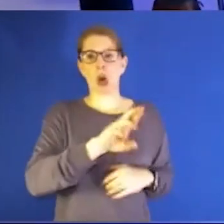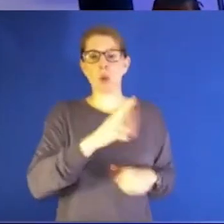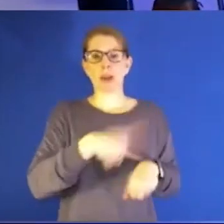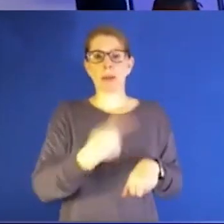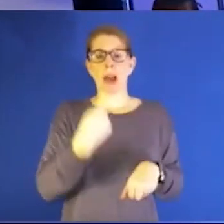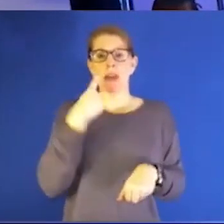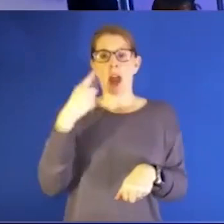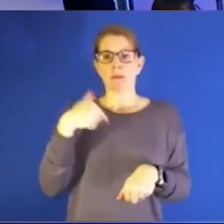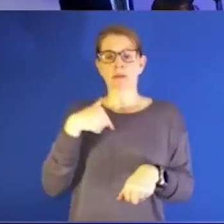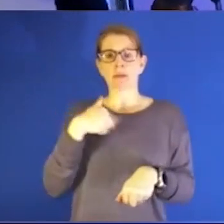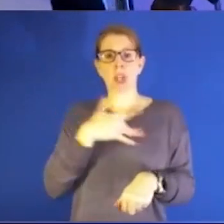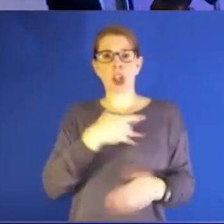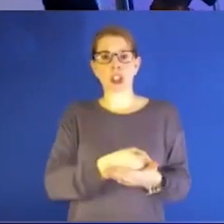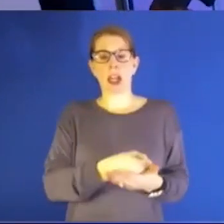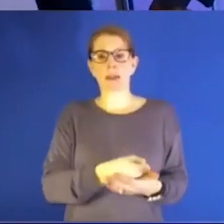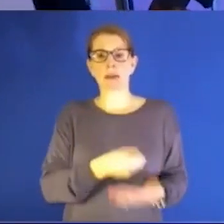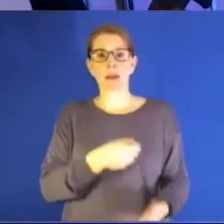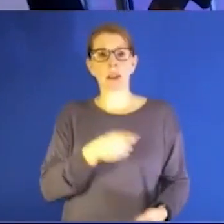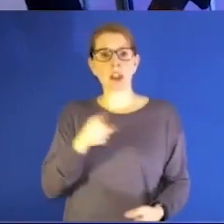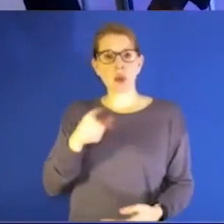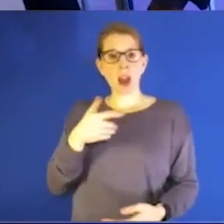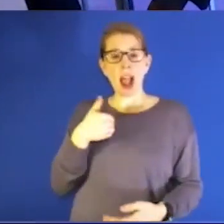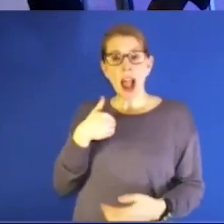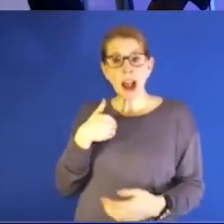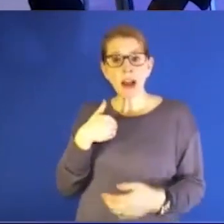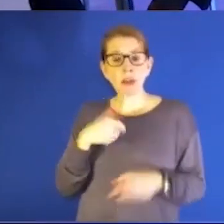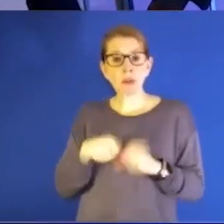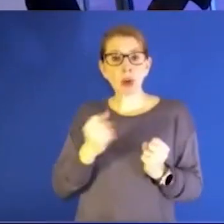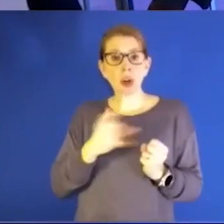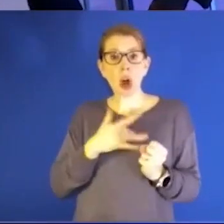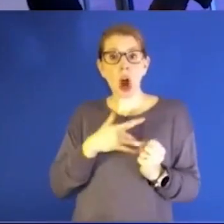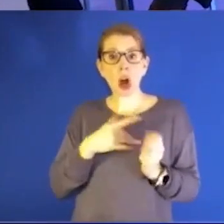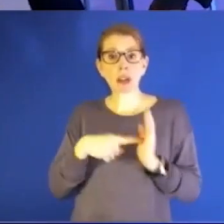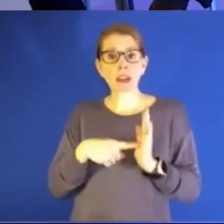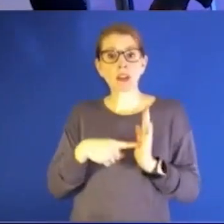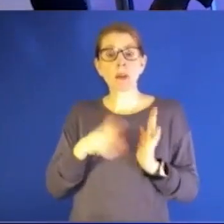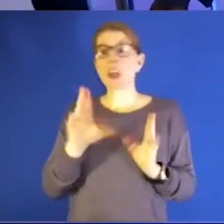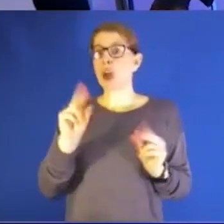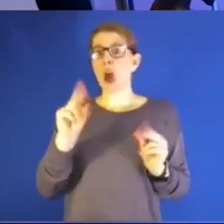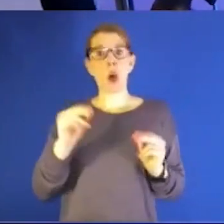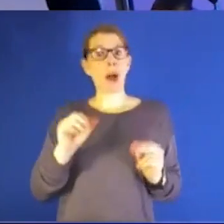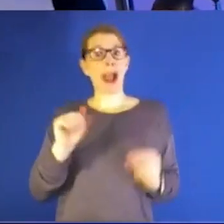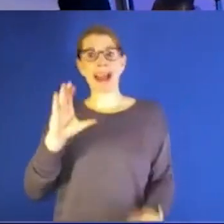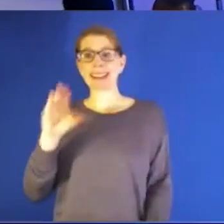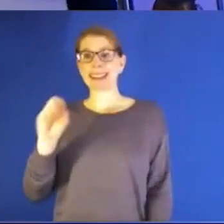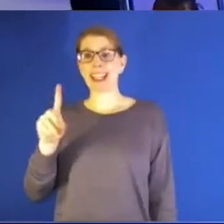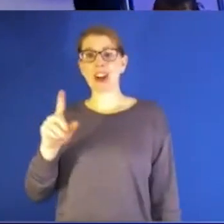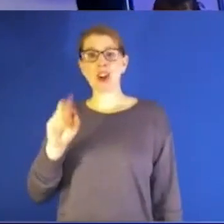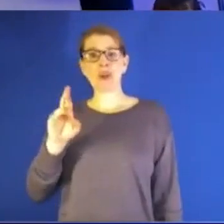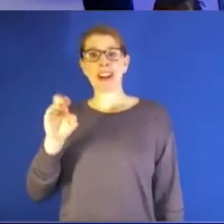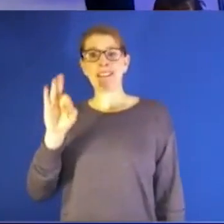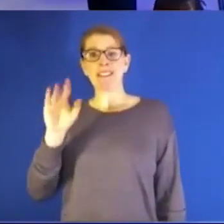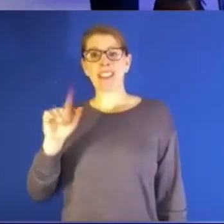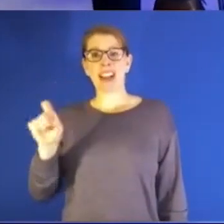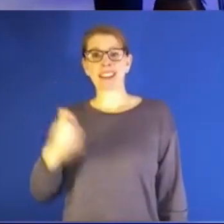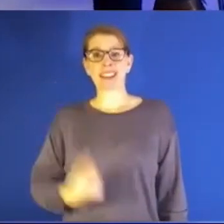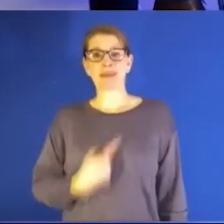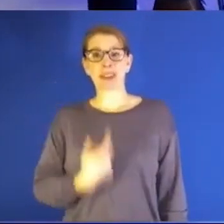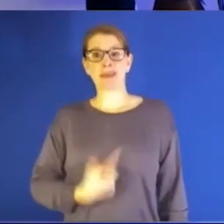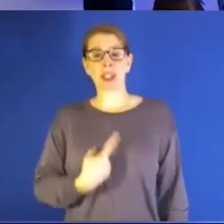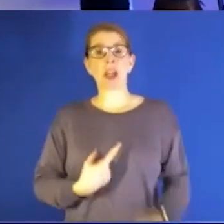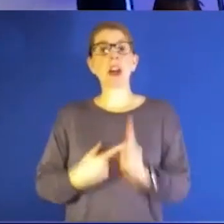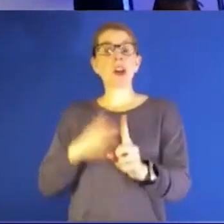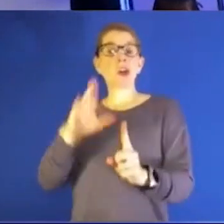attack. Of Yes. course, it Did was you acid. have broken heart syndrome? You I should- wait did a not. minute. I had acid reflux. I had acid reflux. Let's take a time out here. Get What her, was Steve. your most recent